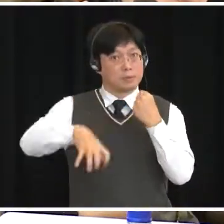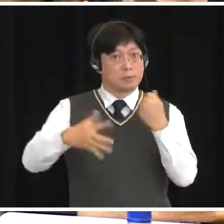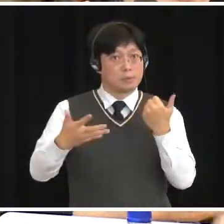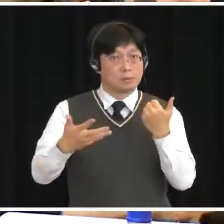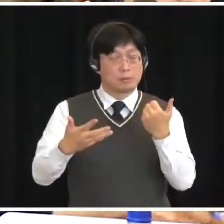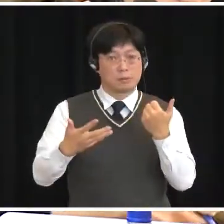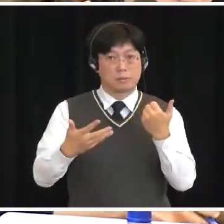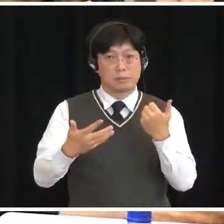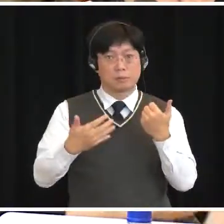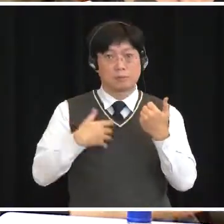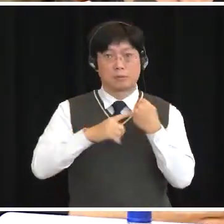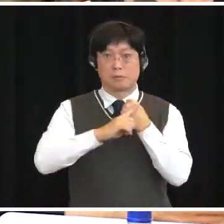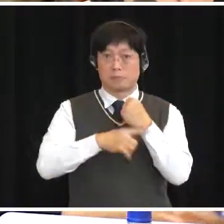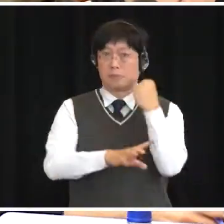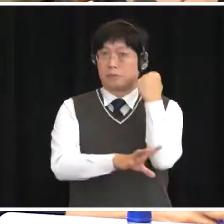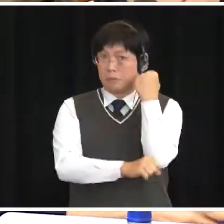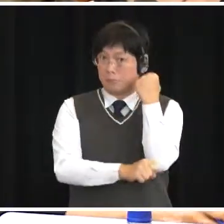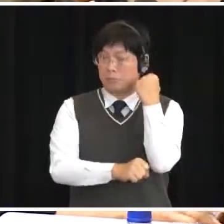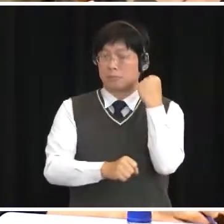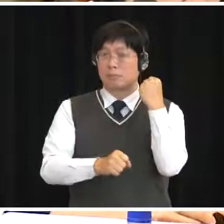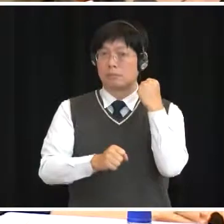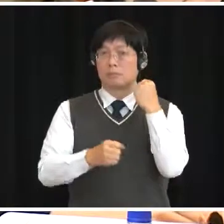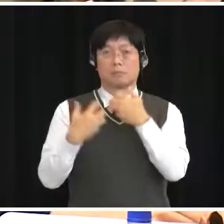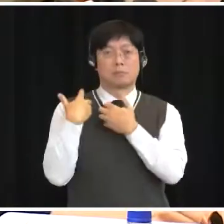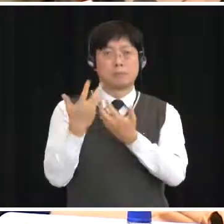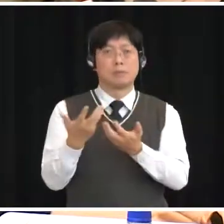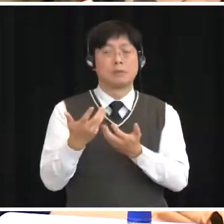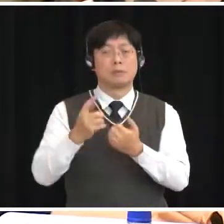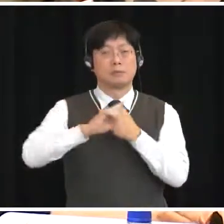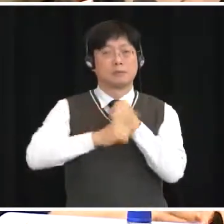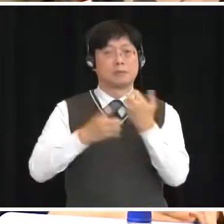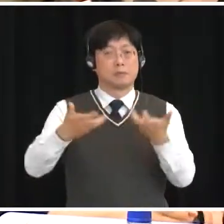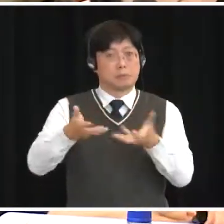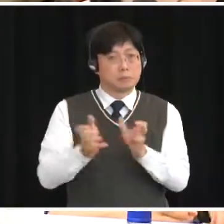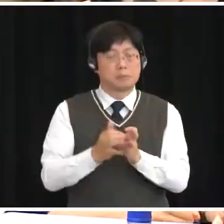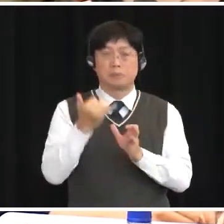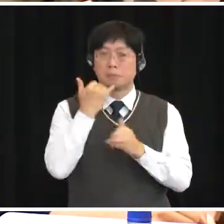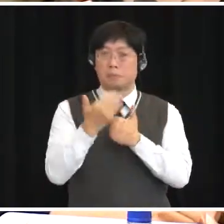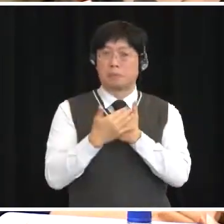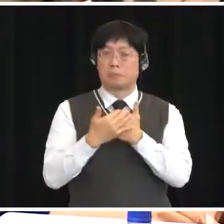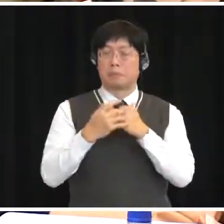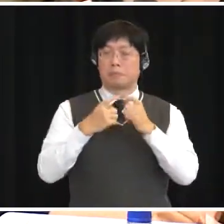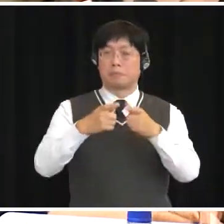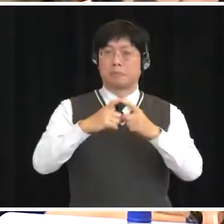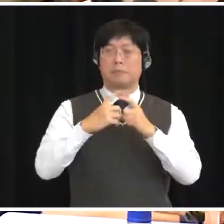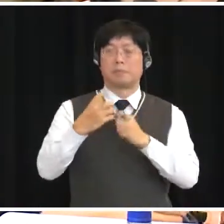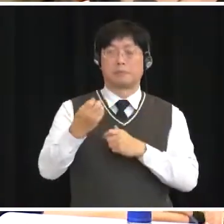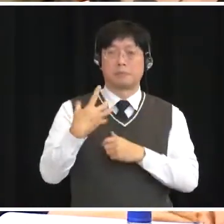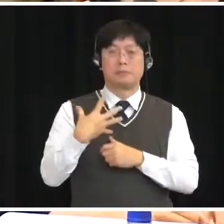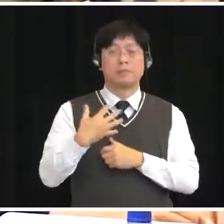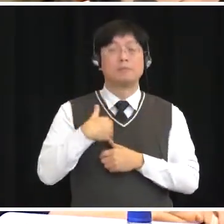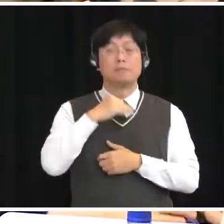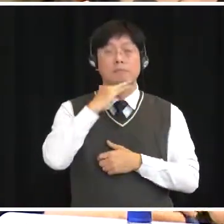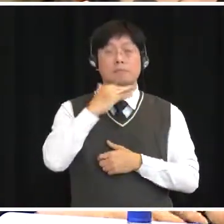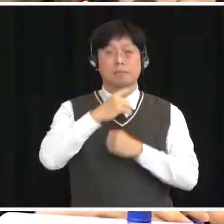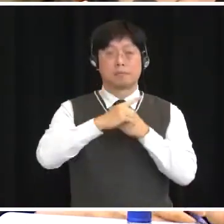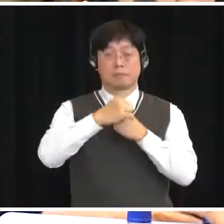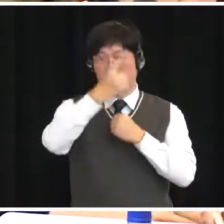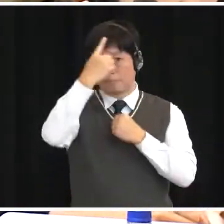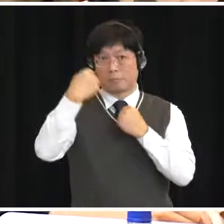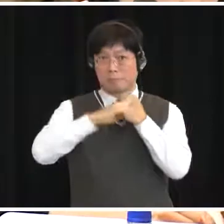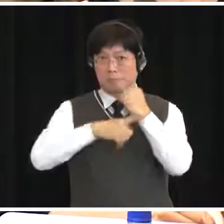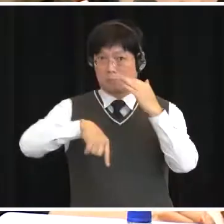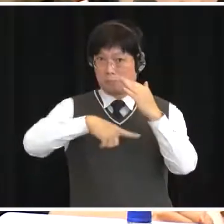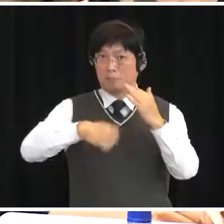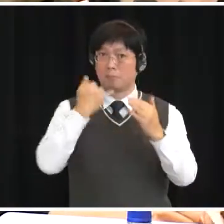Social and Family Affairs Administration and the Ministry of Justice and the